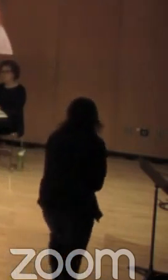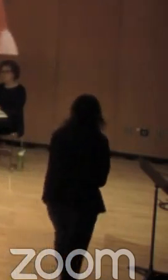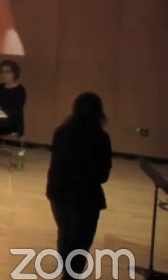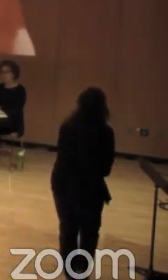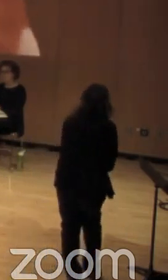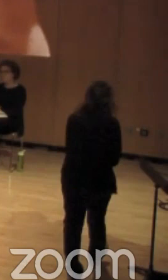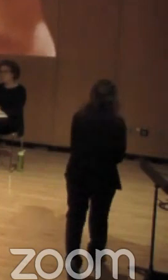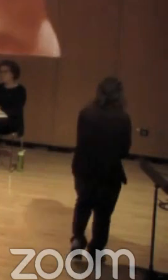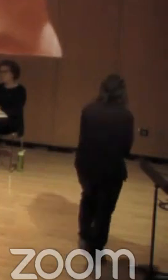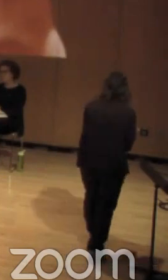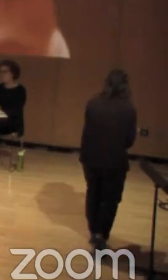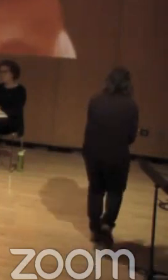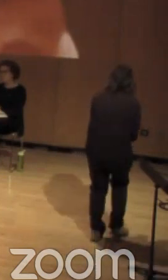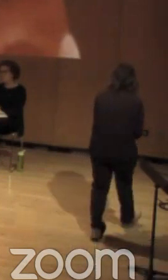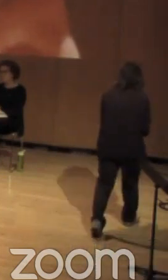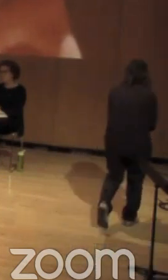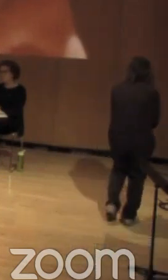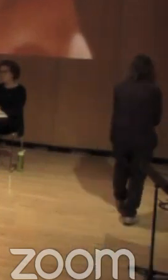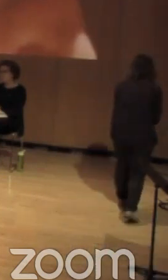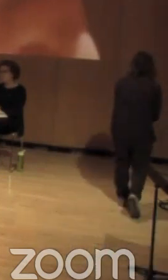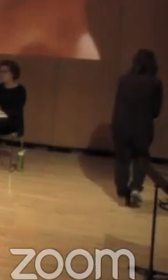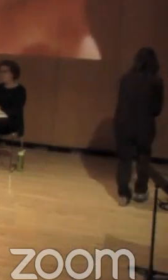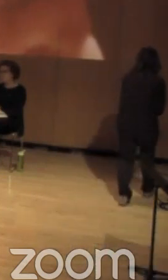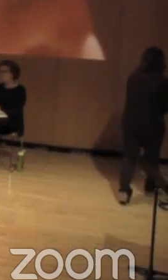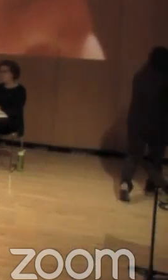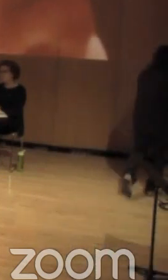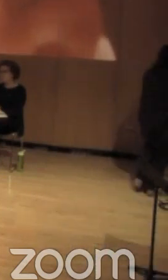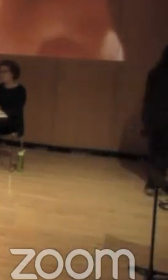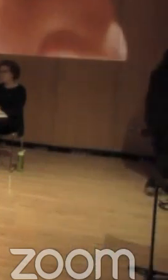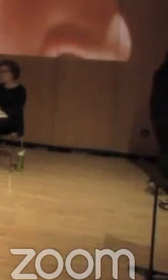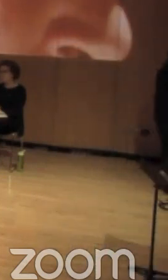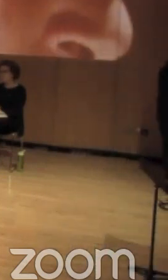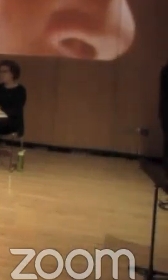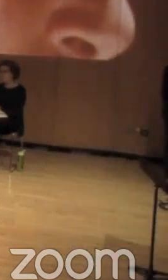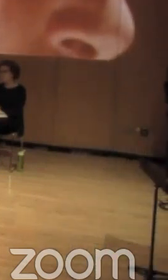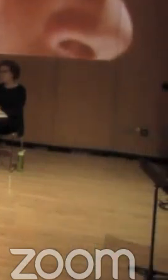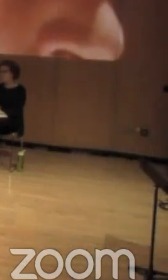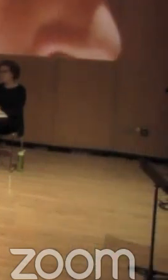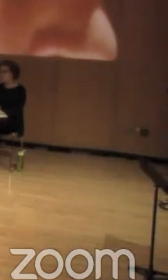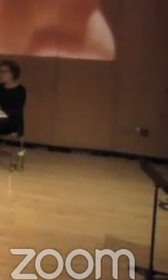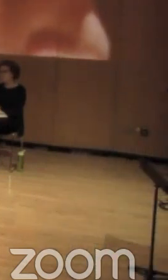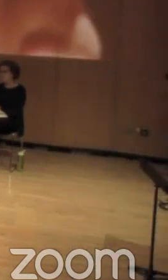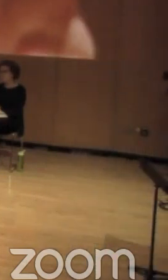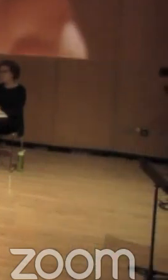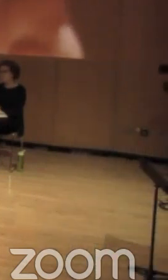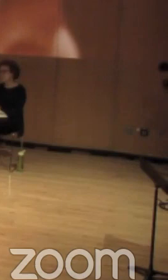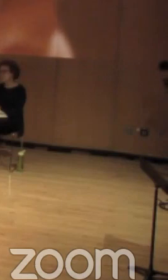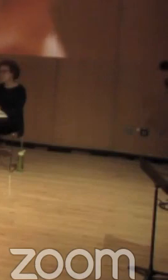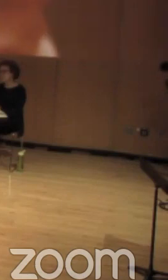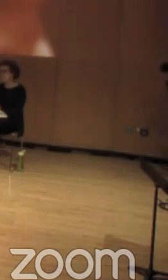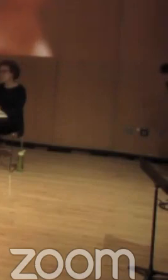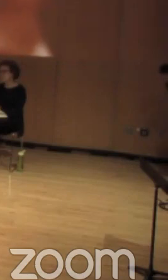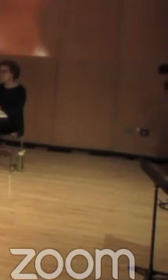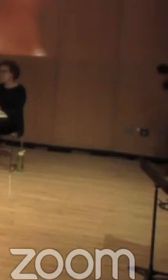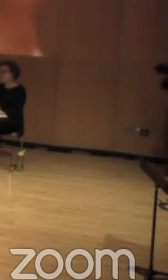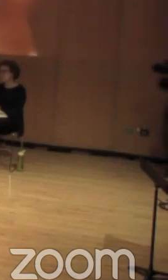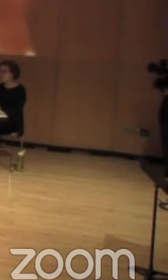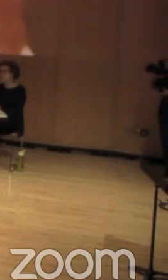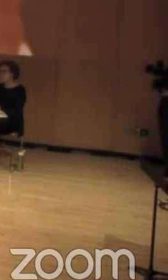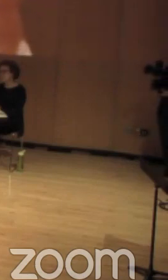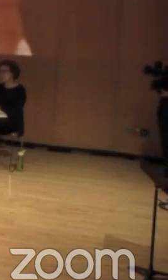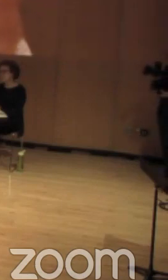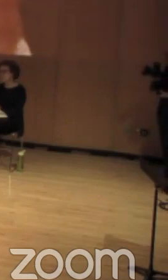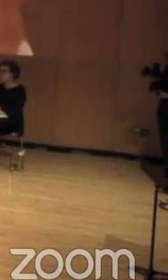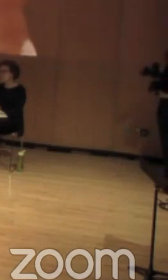there and I felt as if I was being emptied out placing her hands on her stomach I